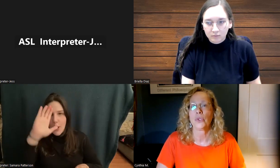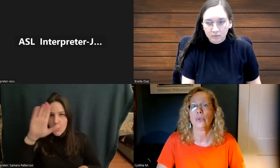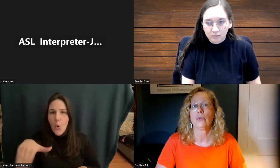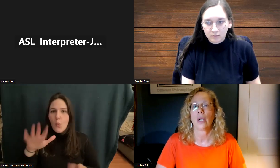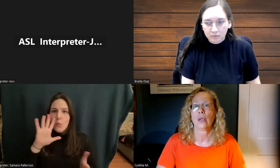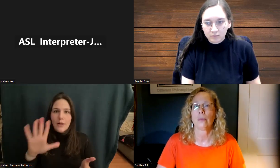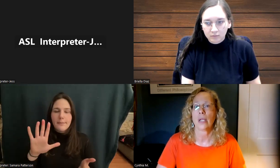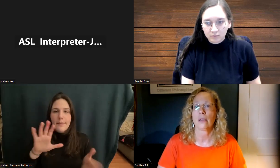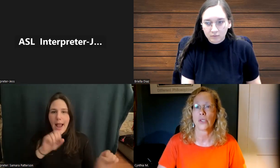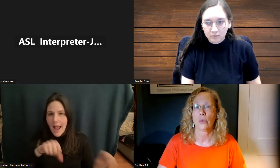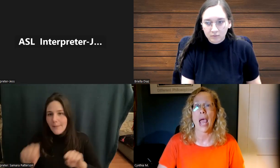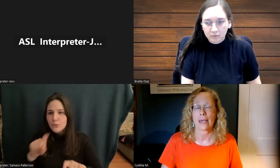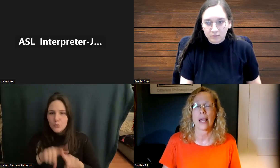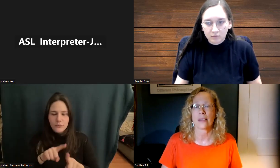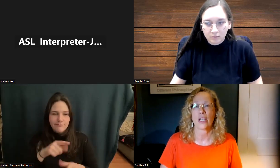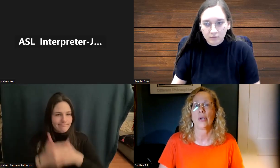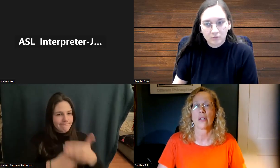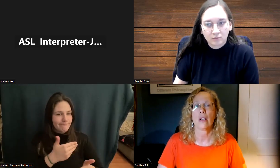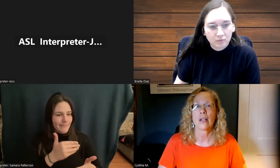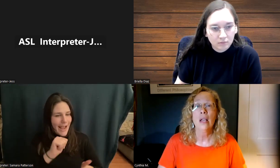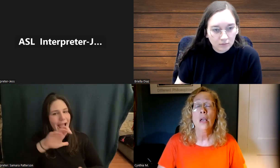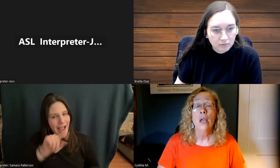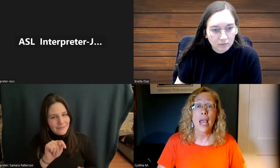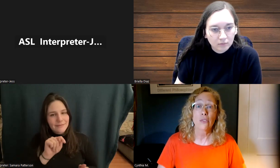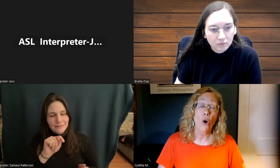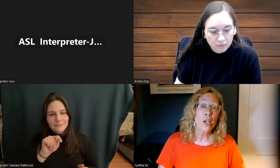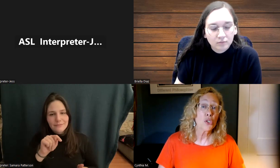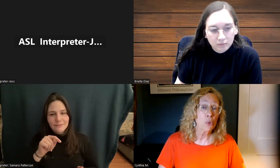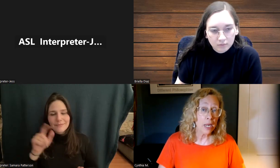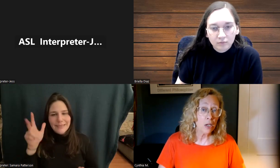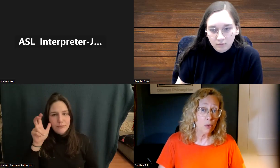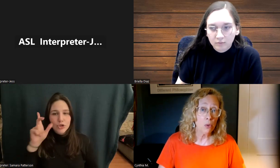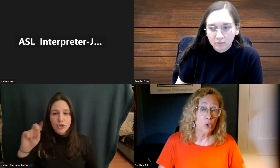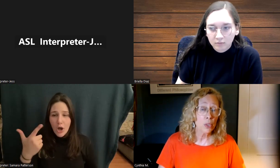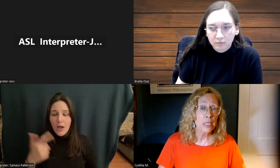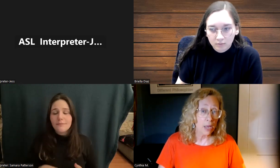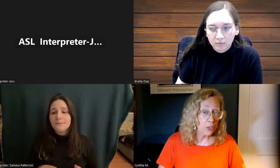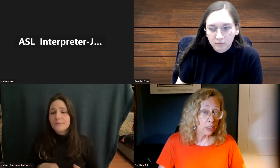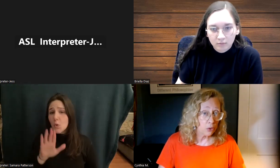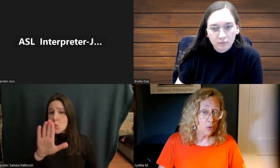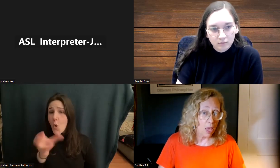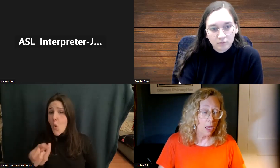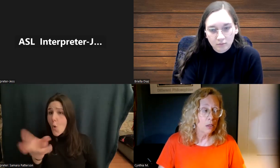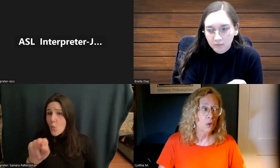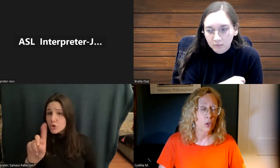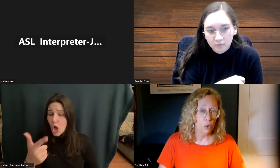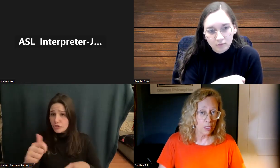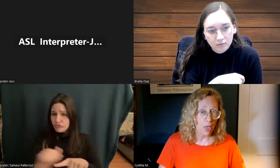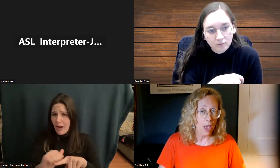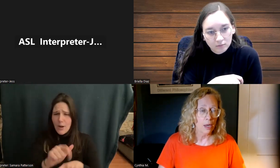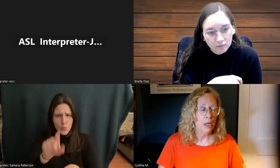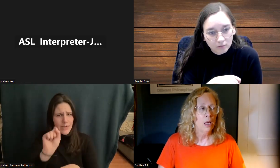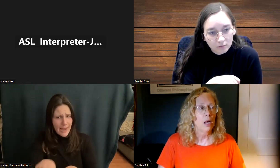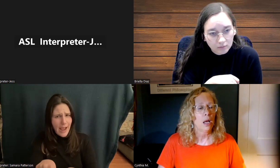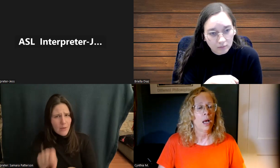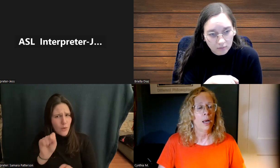able to act as a hearing dog. As far as training your own, you can definitely do that. You can look at